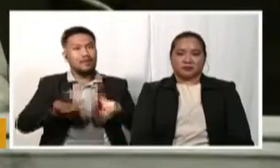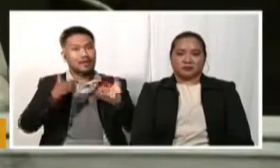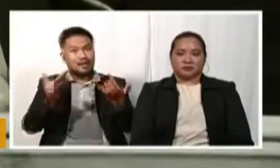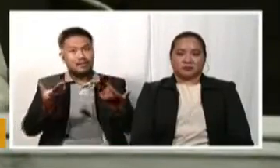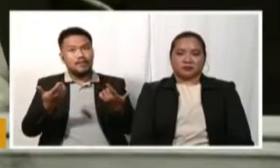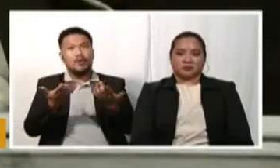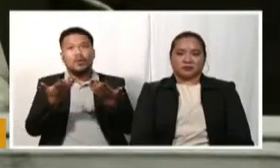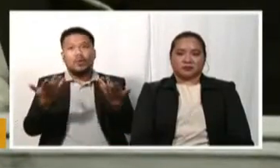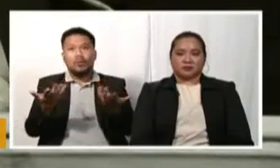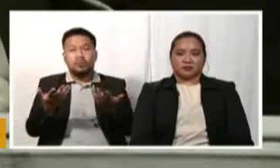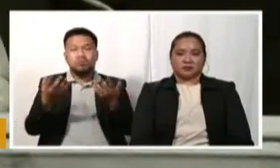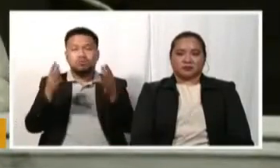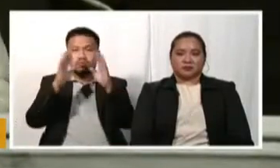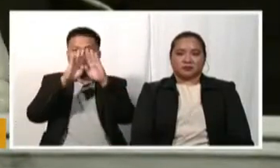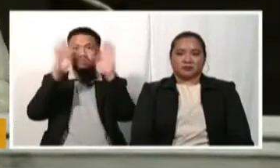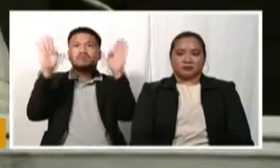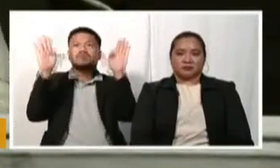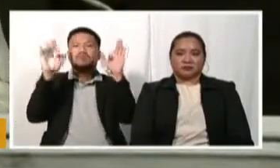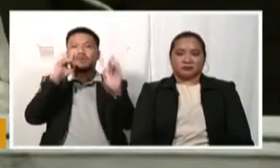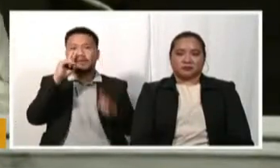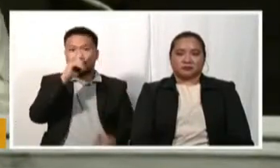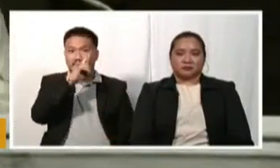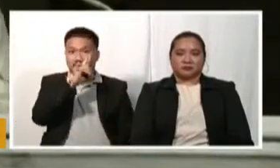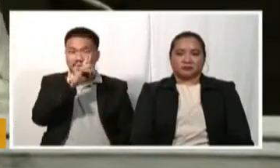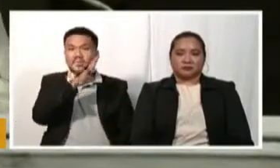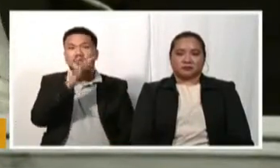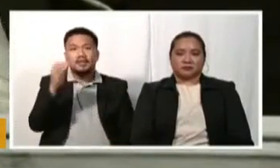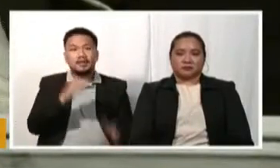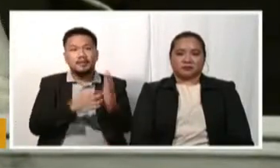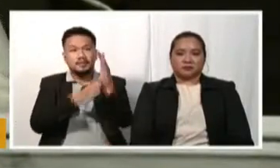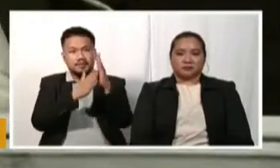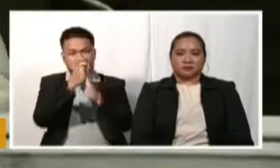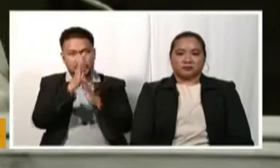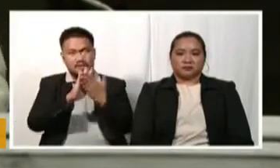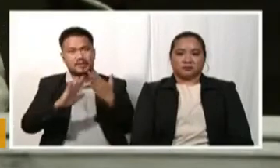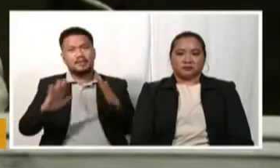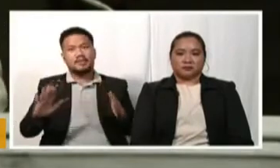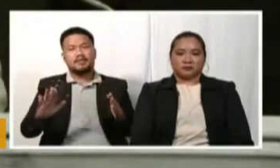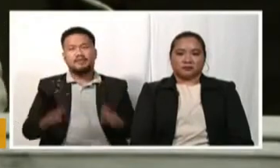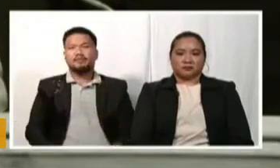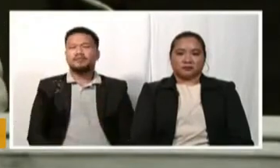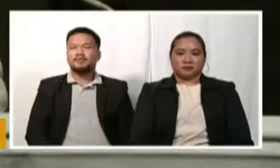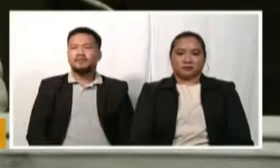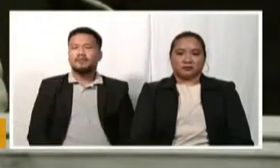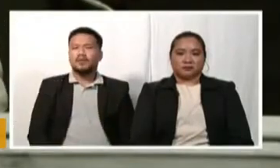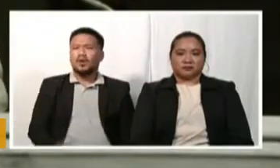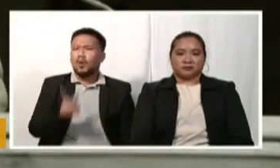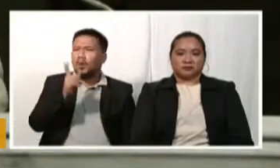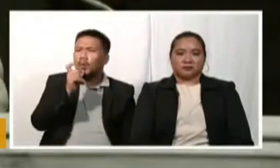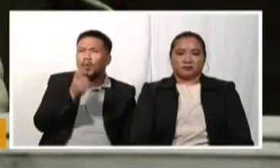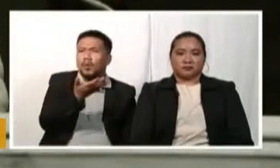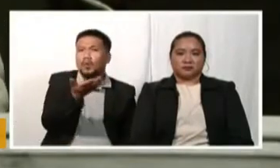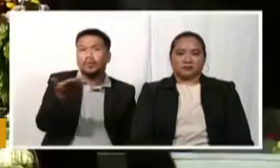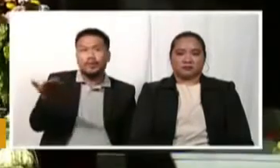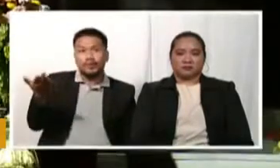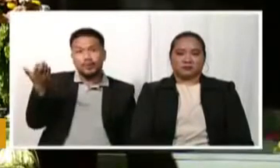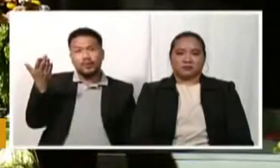where light of the eyes and peace. Who has found the place of